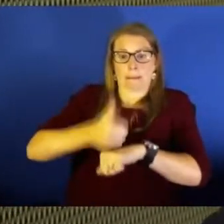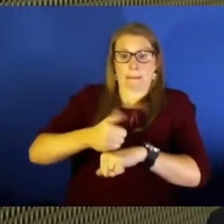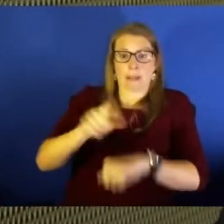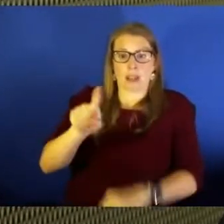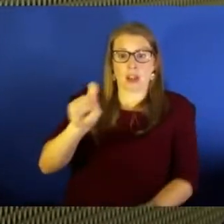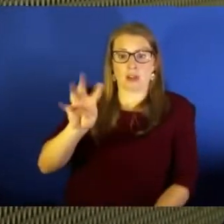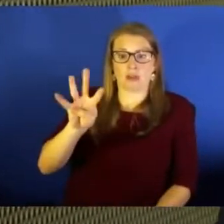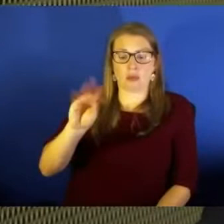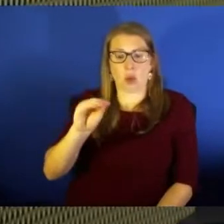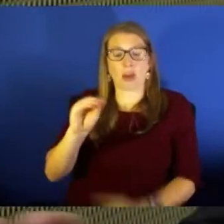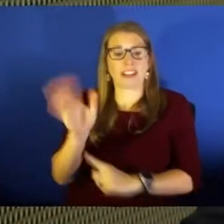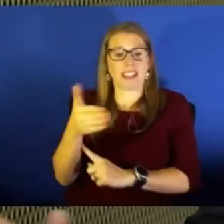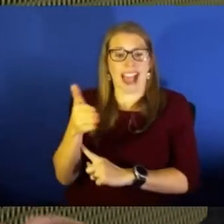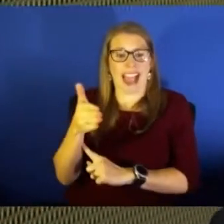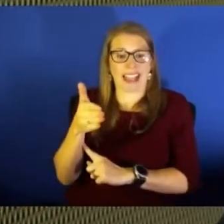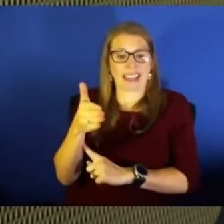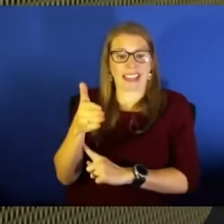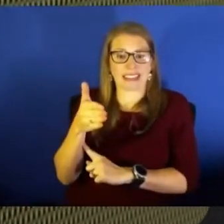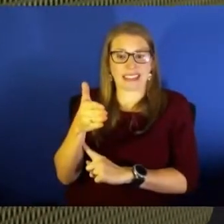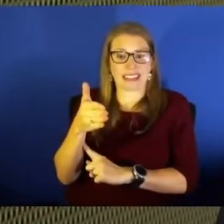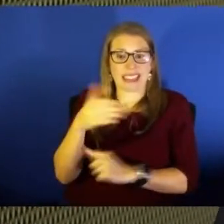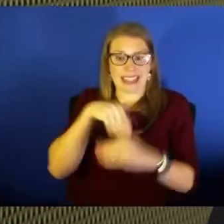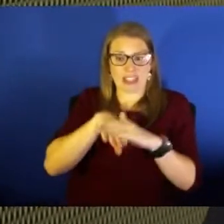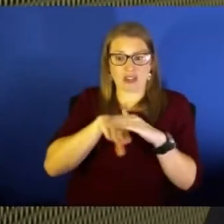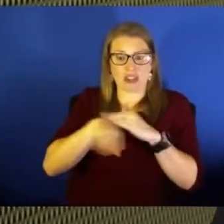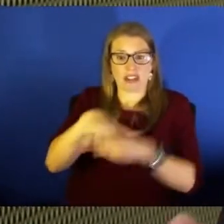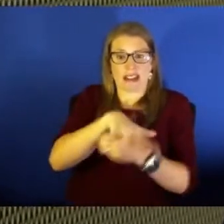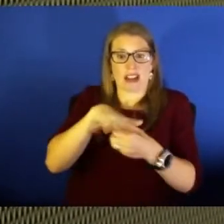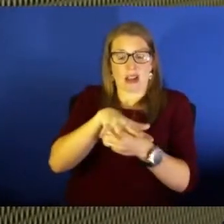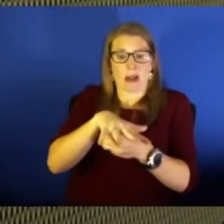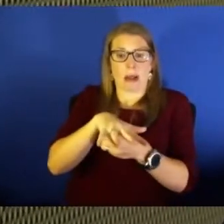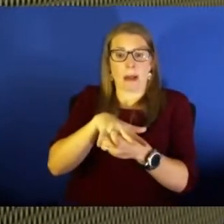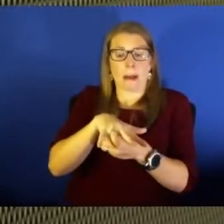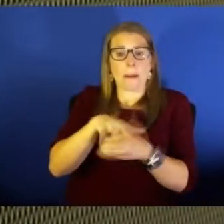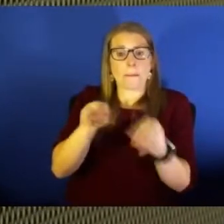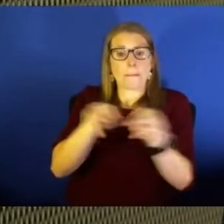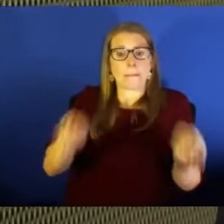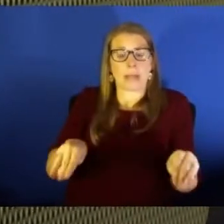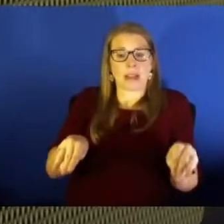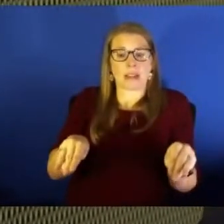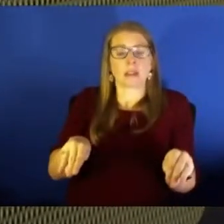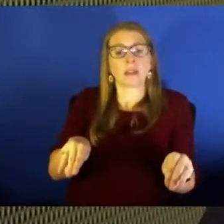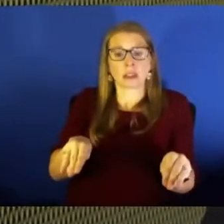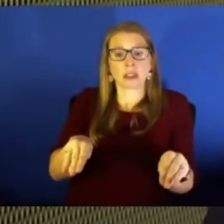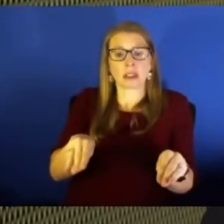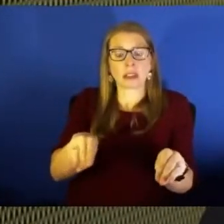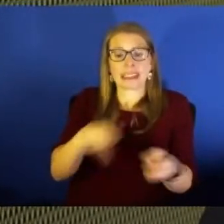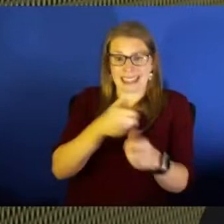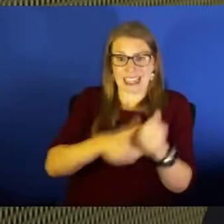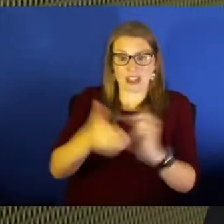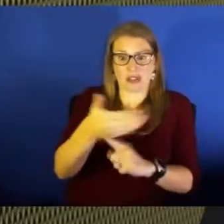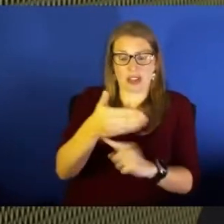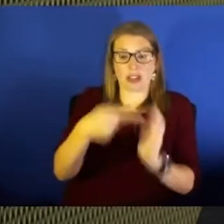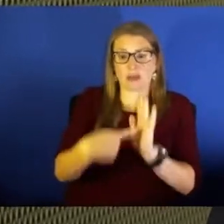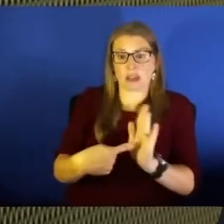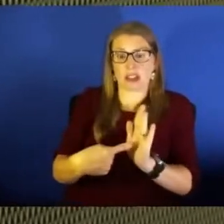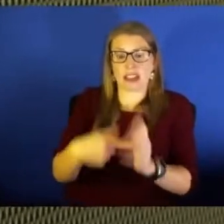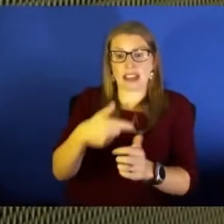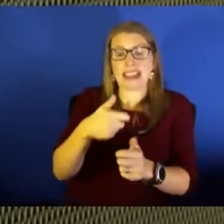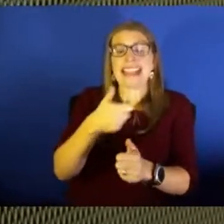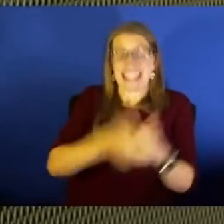flags in the entrance area of the Museum and Memorial, each representing each